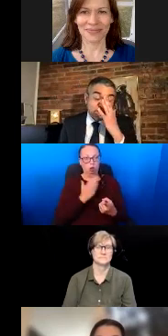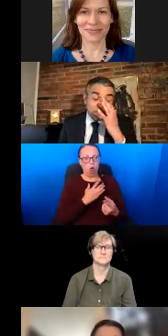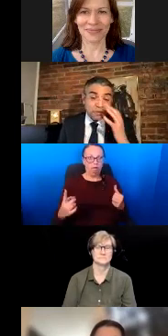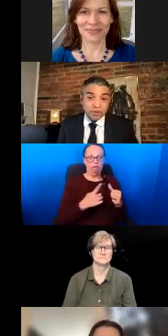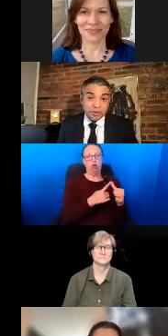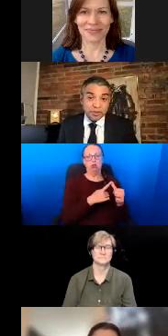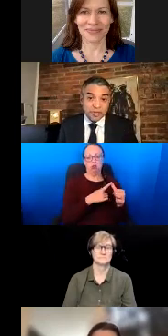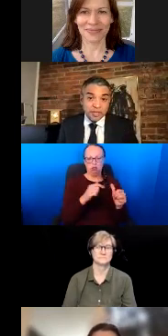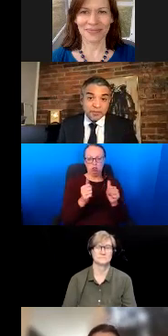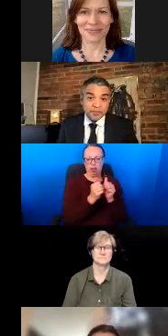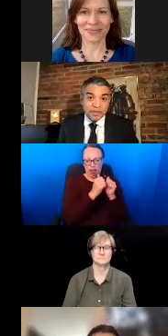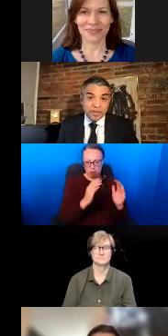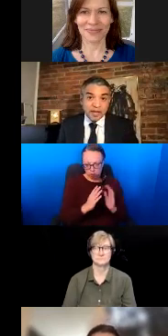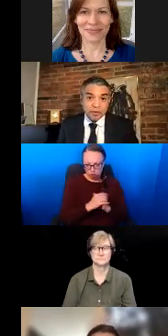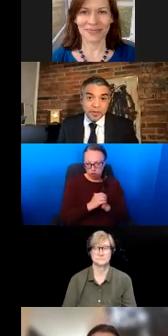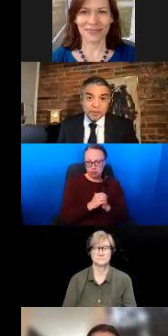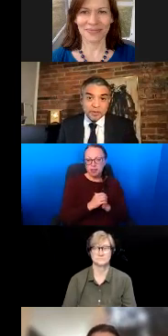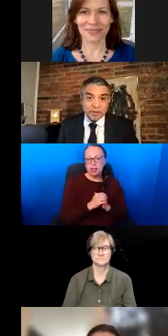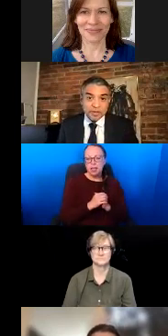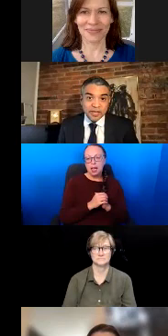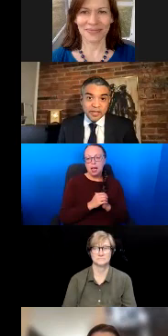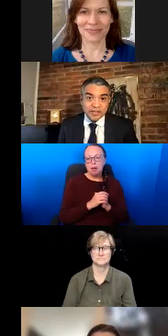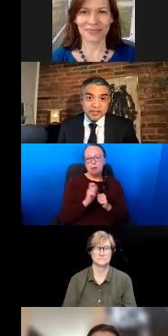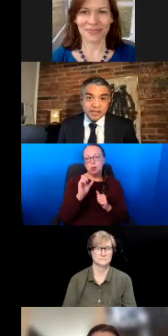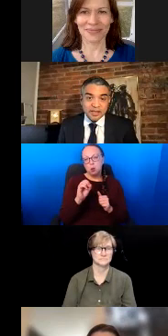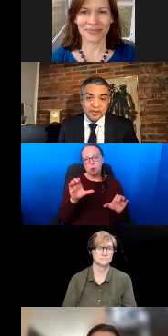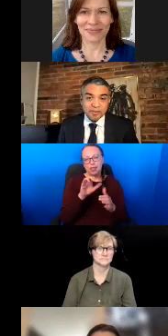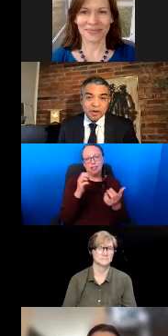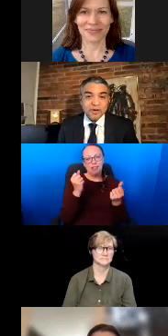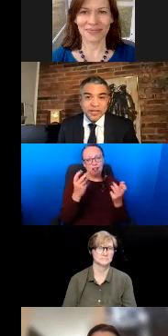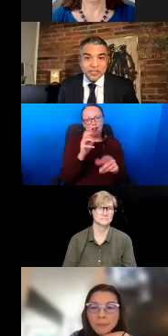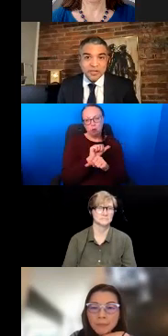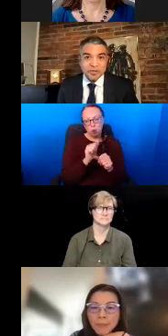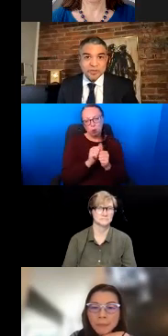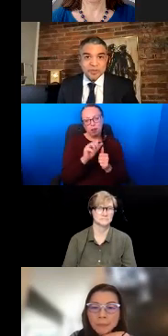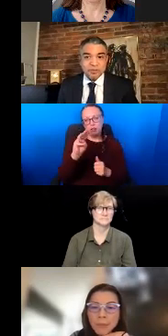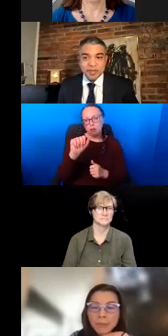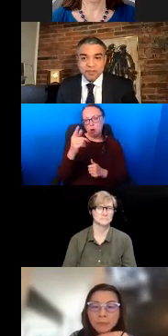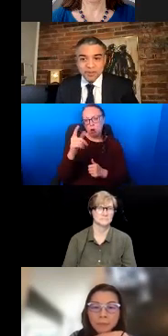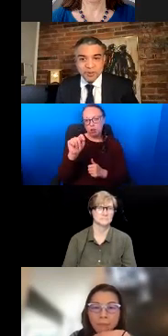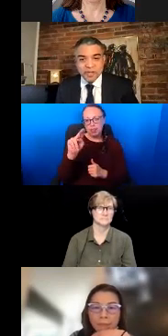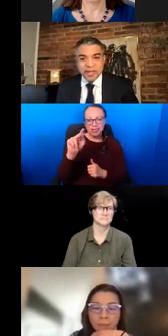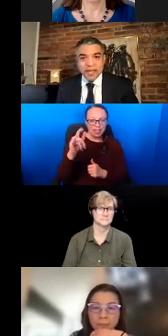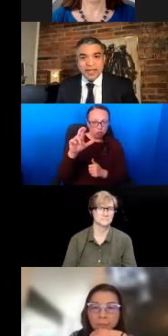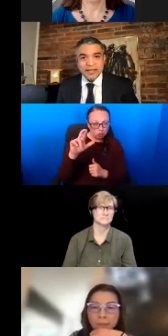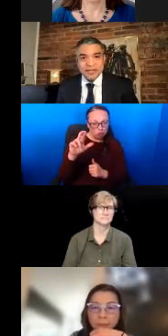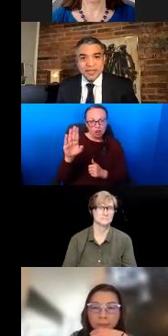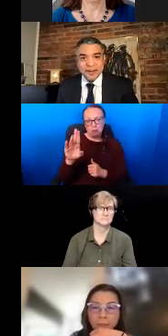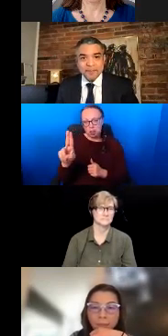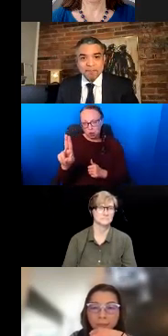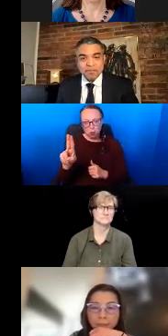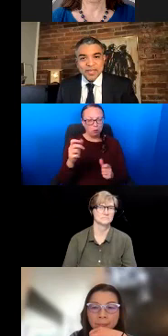a lot of this work with Alvaro Pasqualeone and Margaret Nazer when she was at BU,